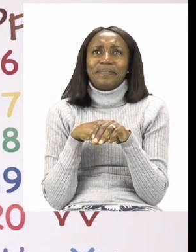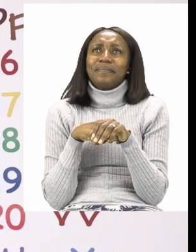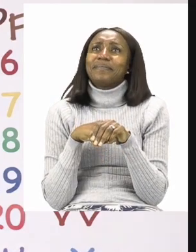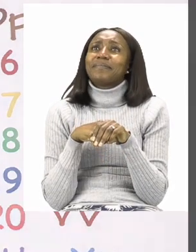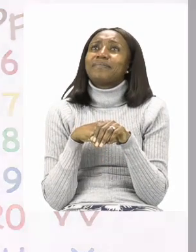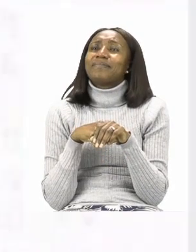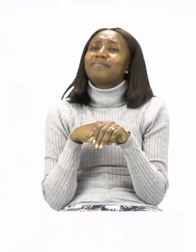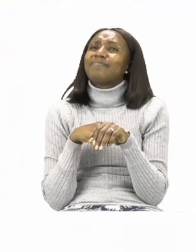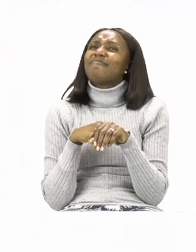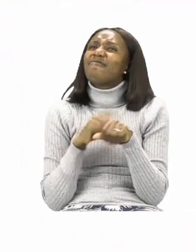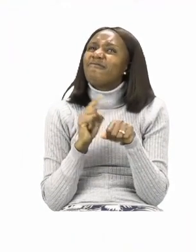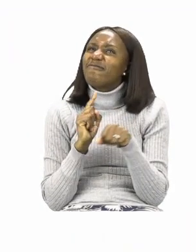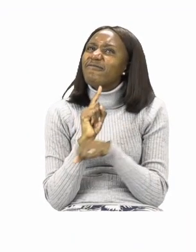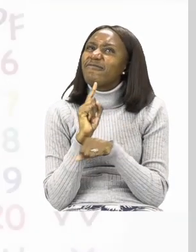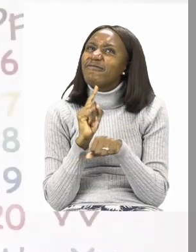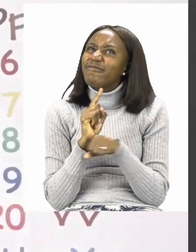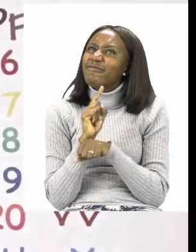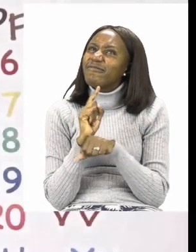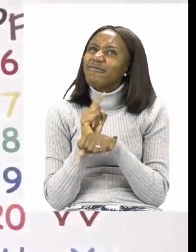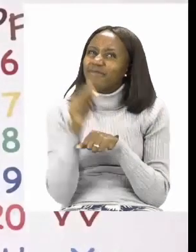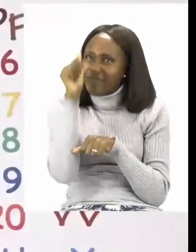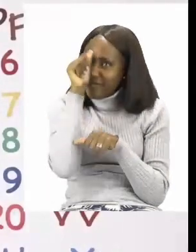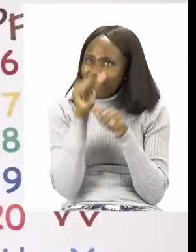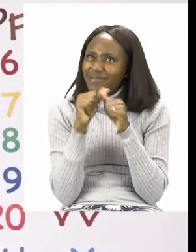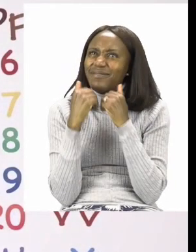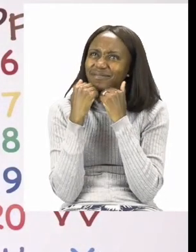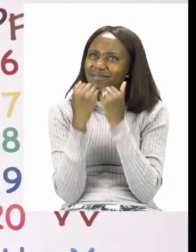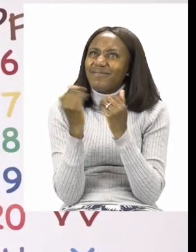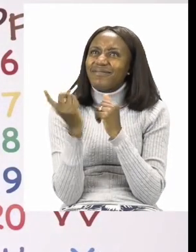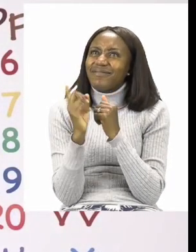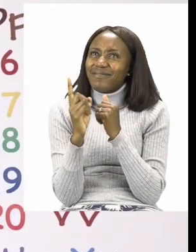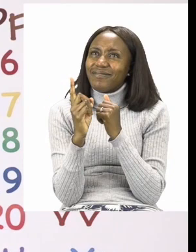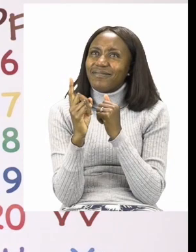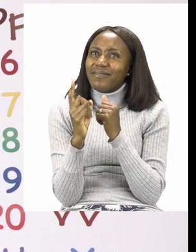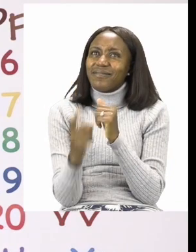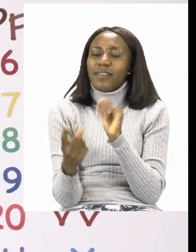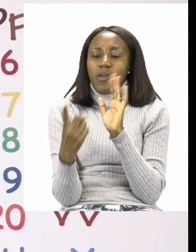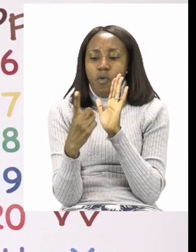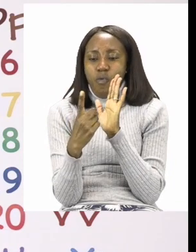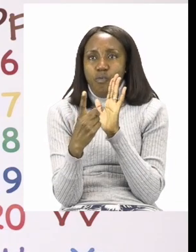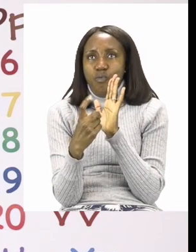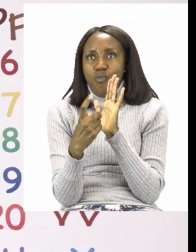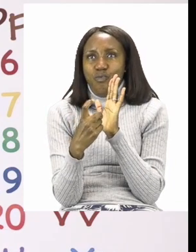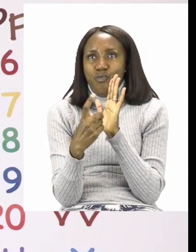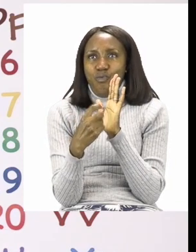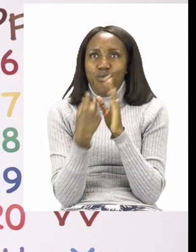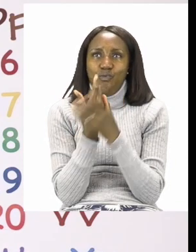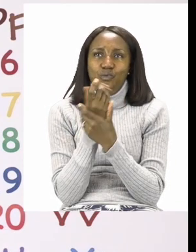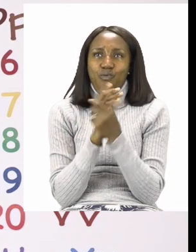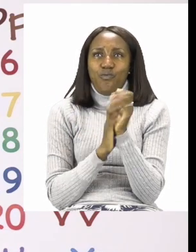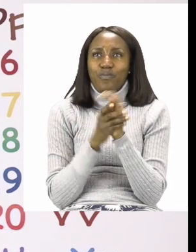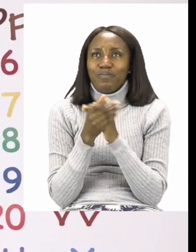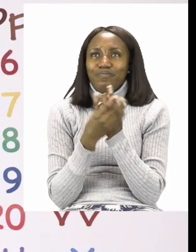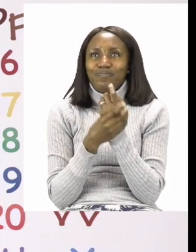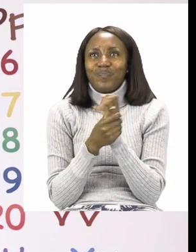Before we get into our lesson for the day, we have to remember to